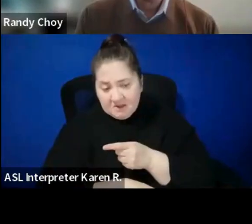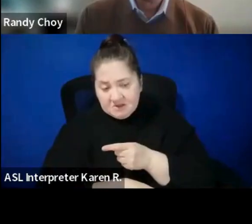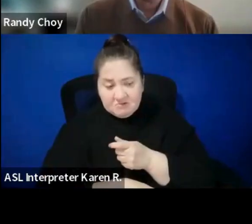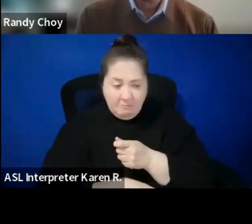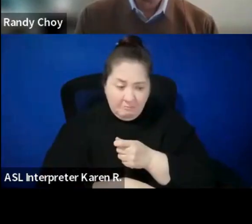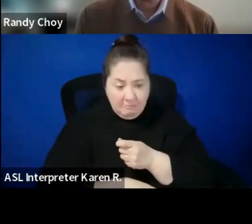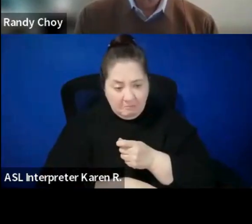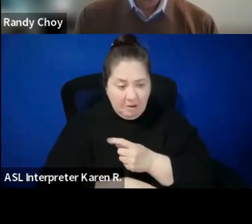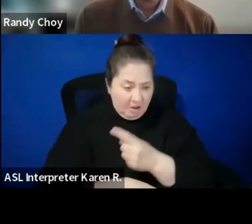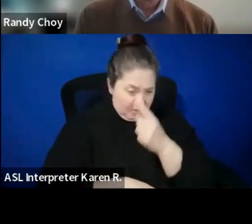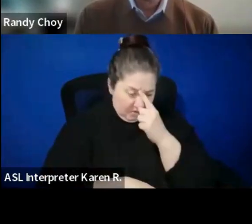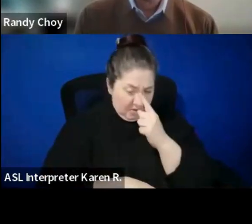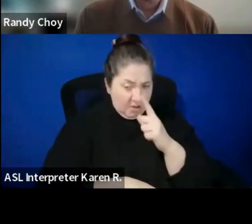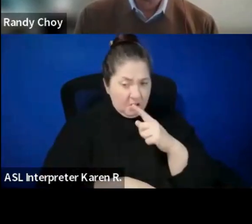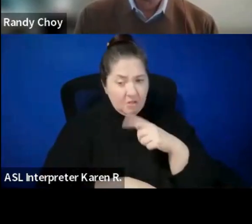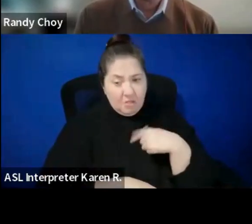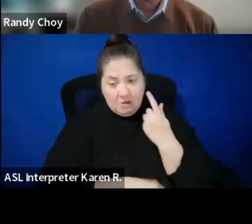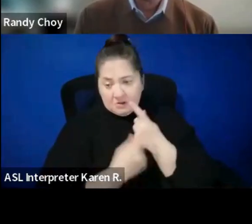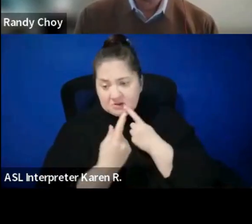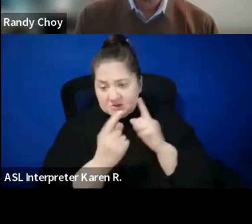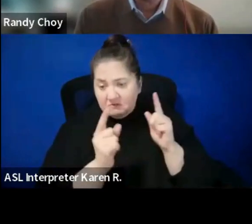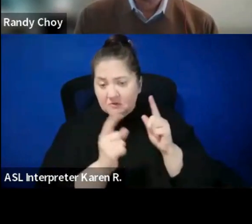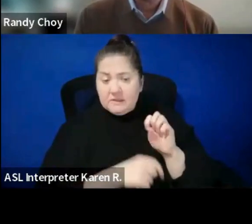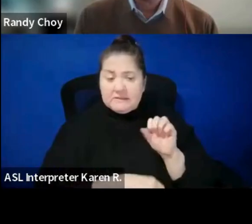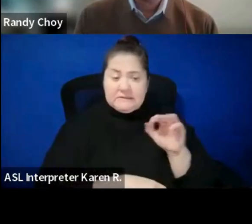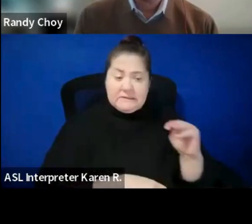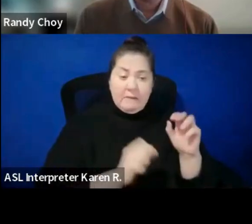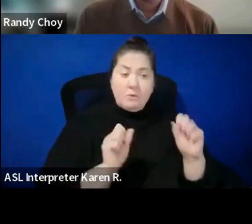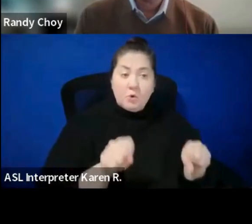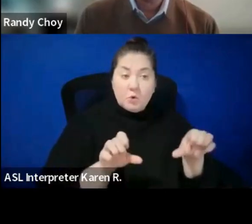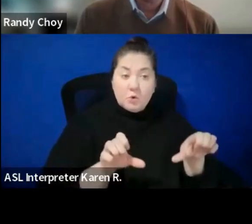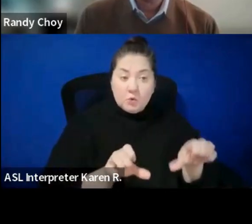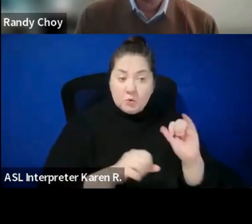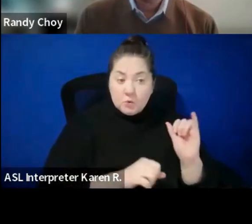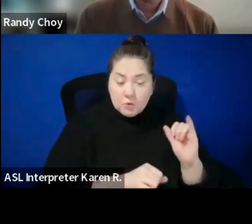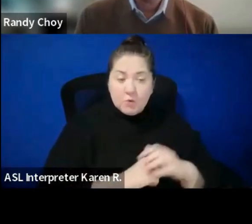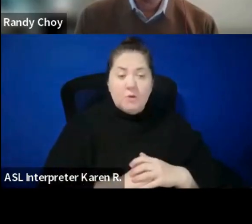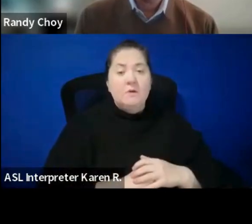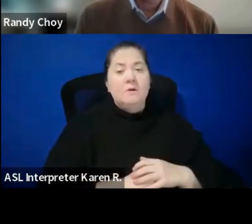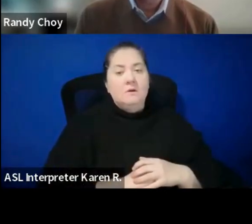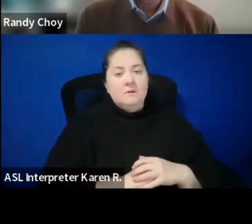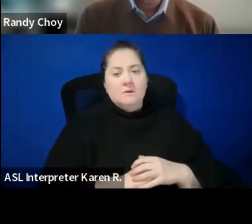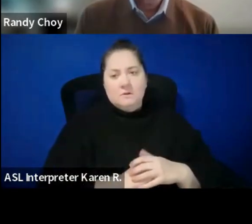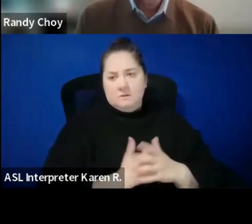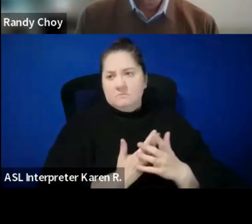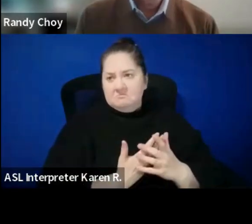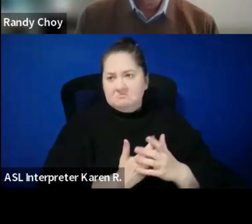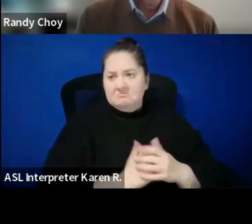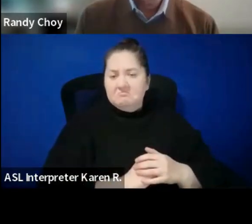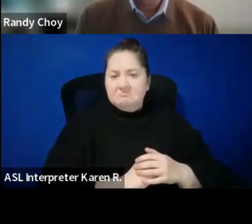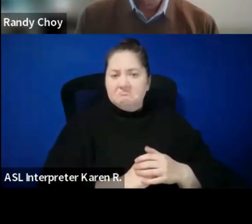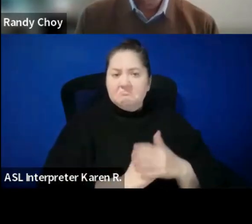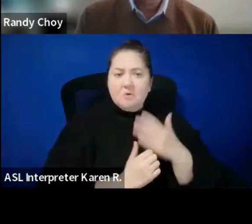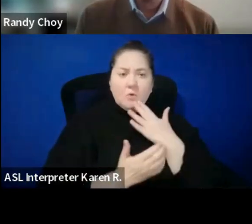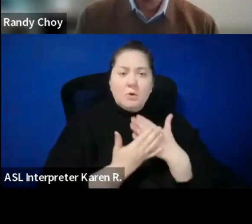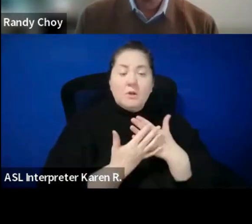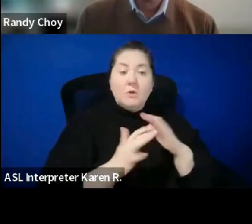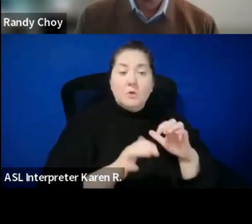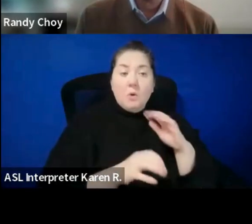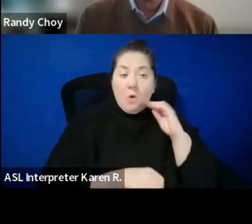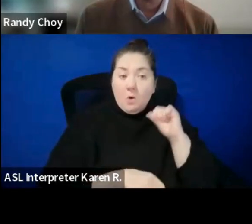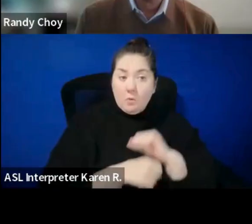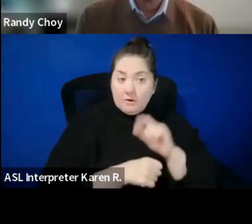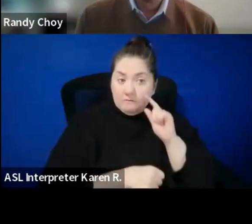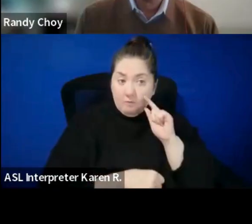I thought looked successful. Sam could do this as well. So that was a great way to do the homework for